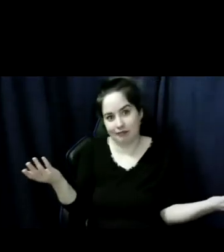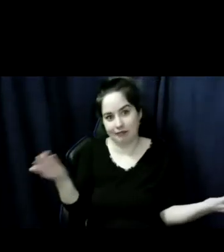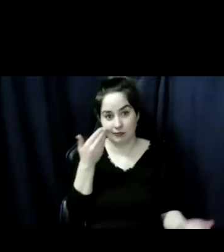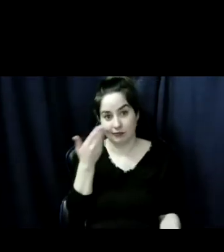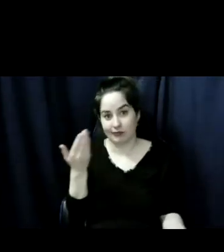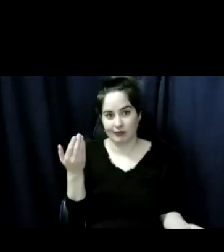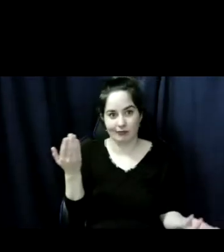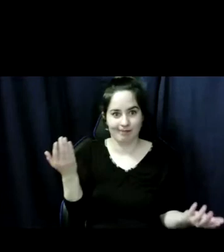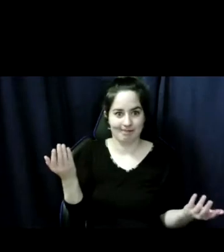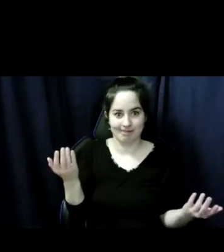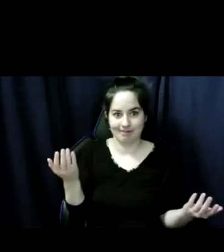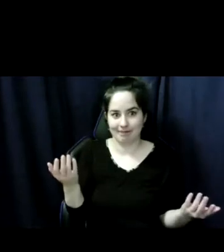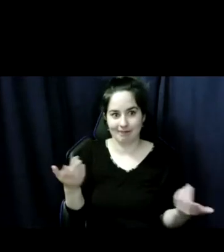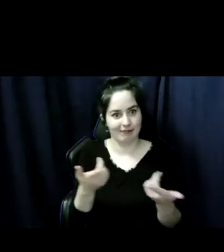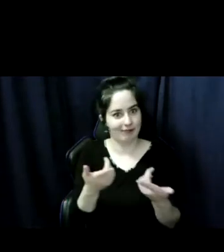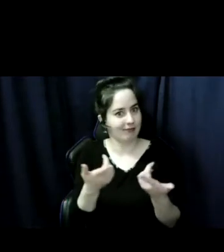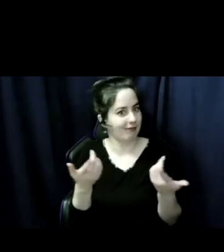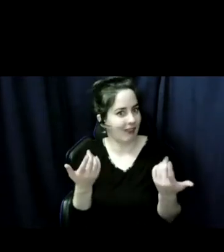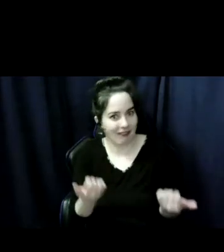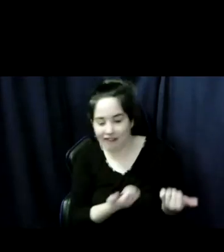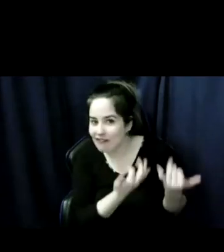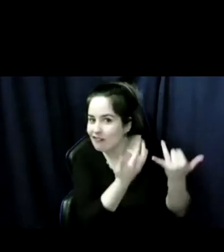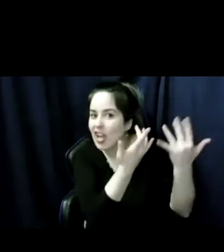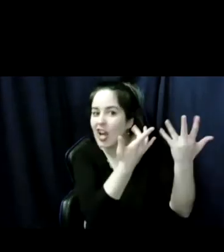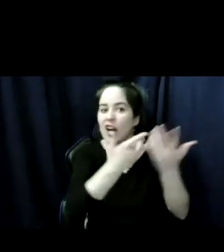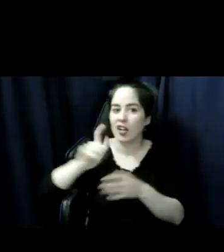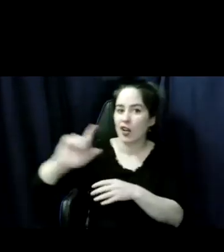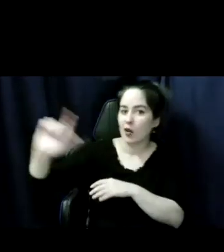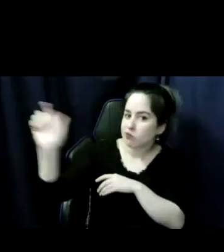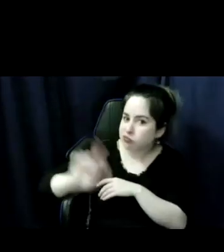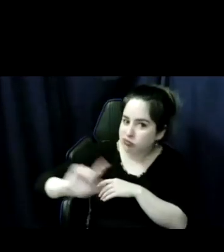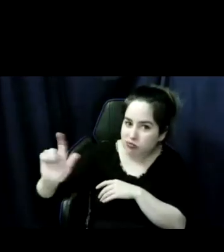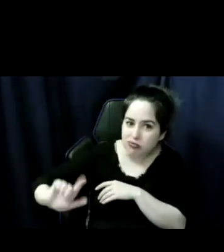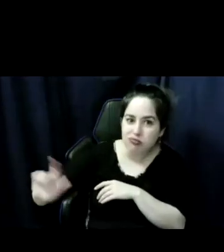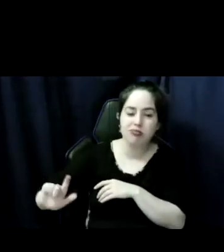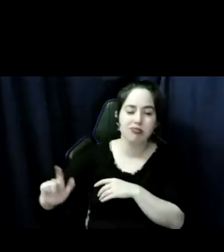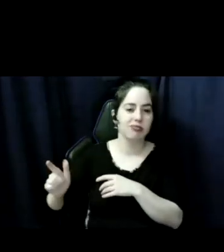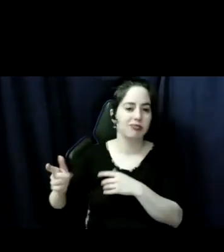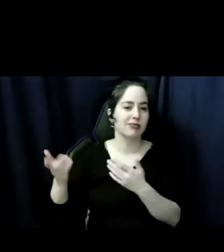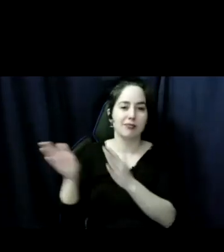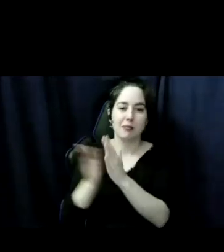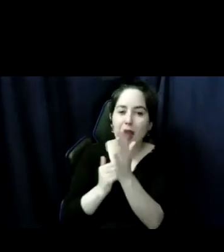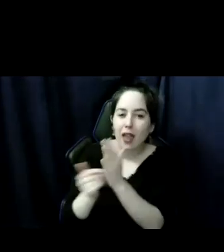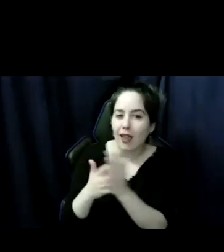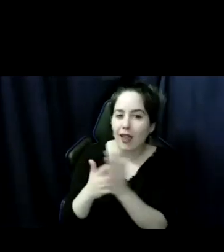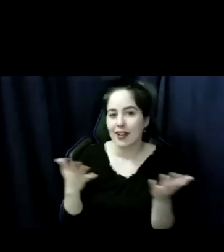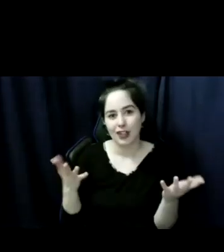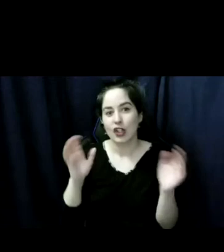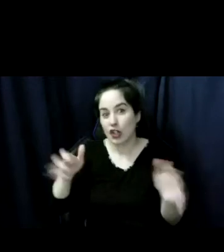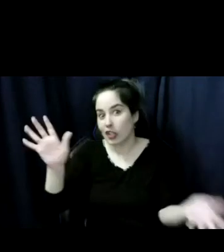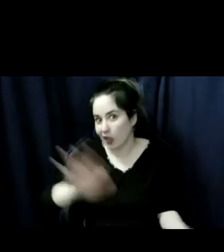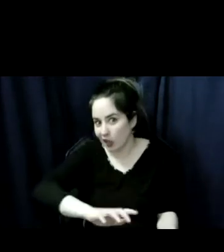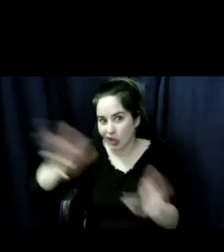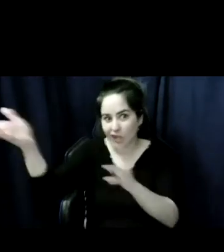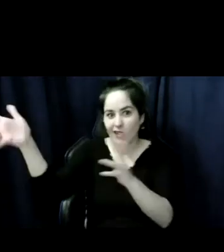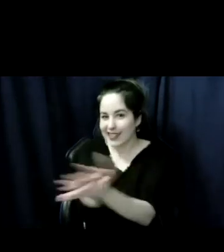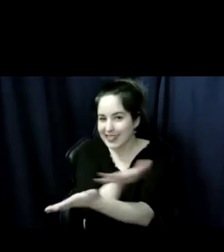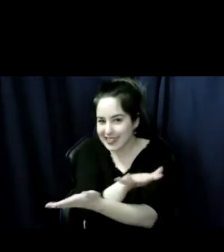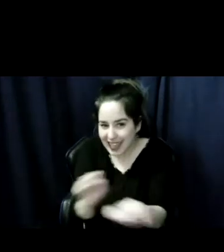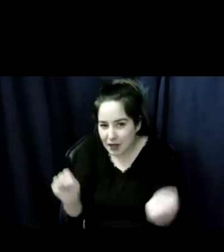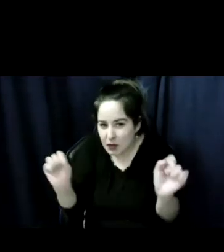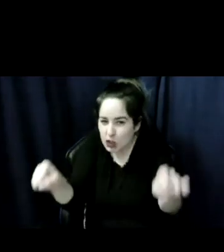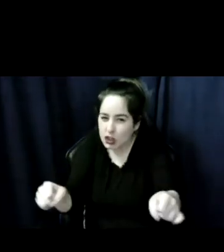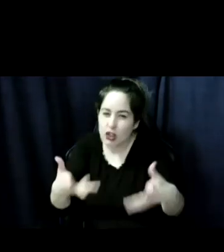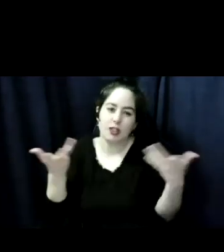stuff gets set on fire, it gets spray painted, it gets and that's kind of what trashed. So that's what I was curious about. So if I